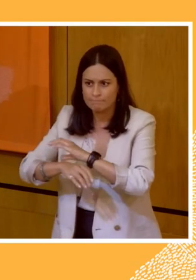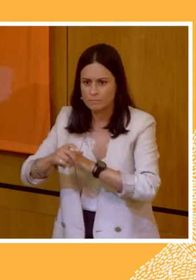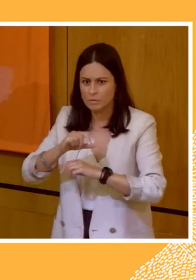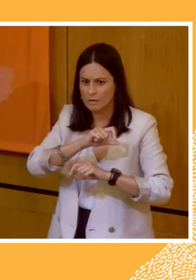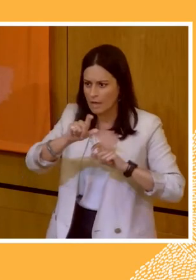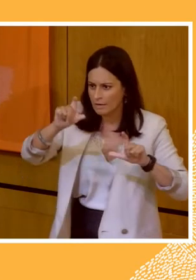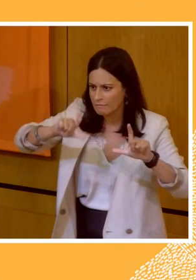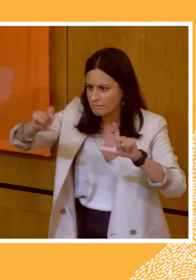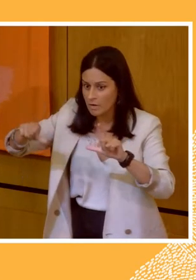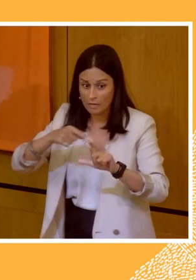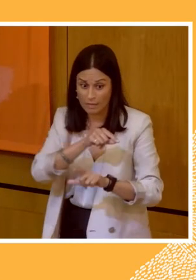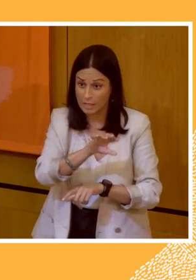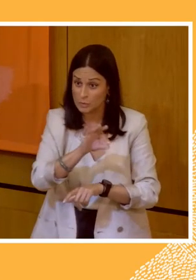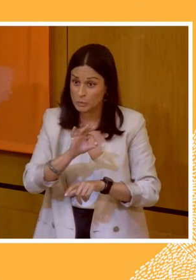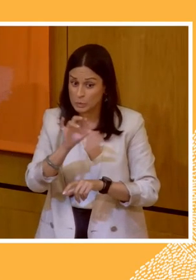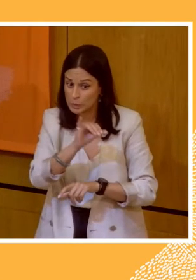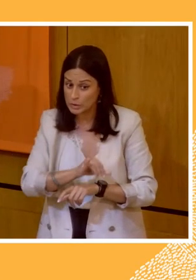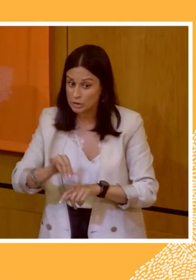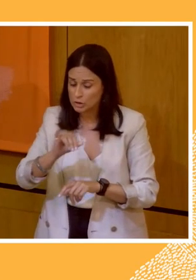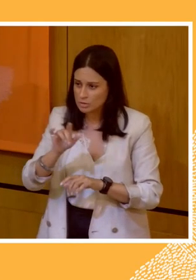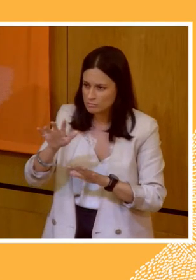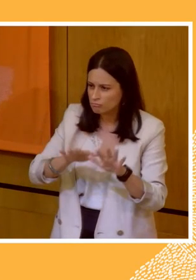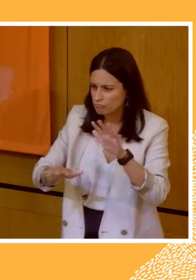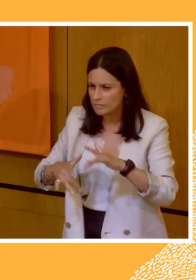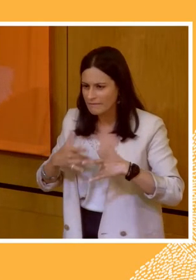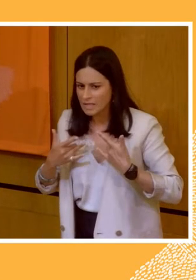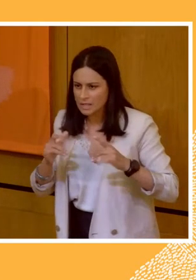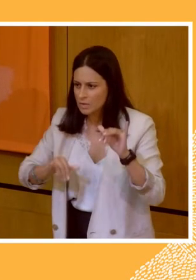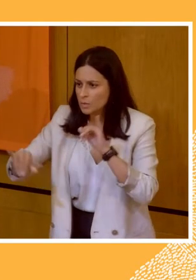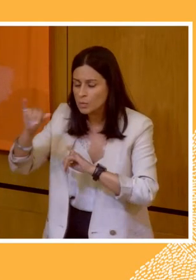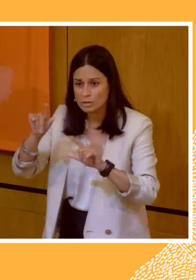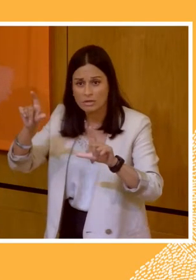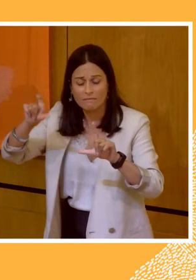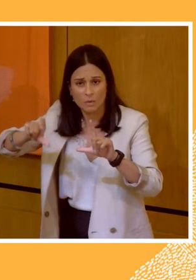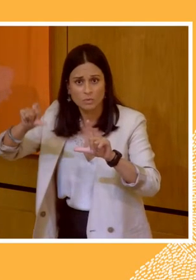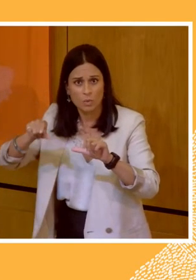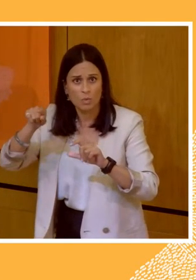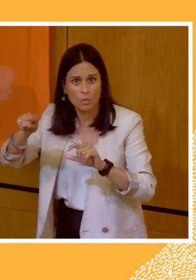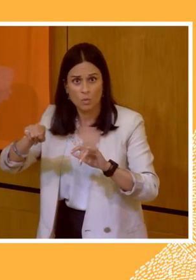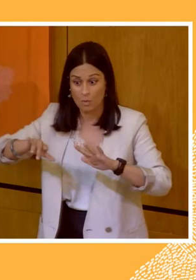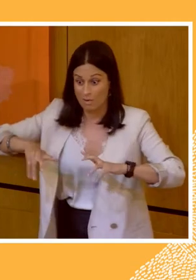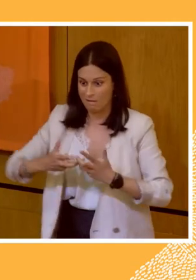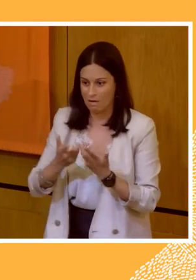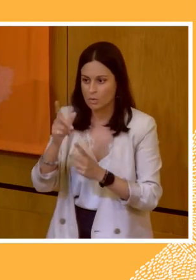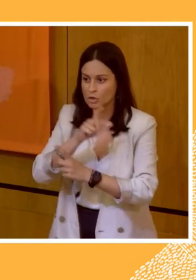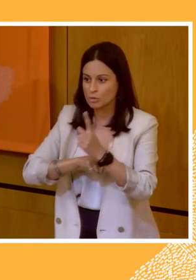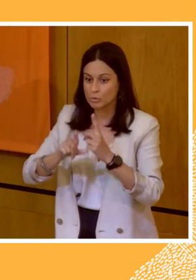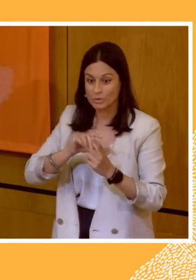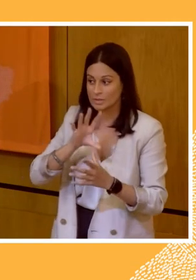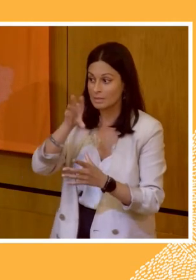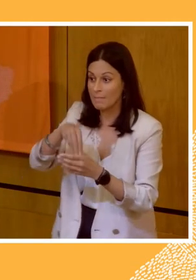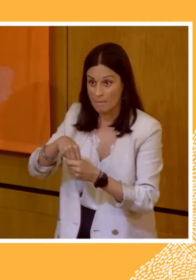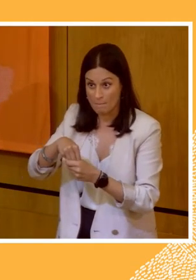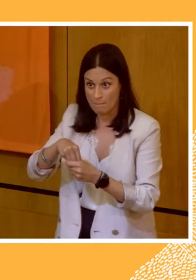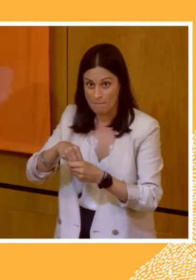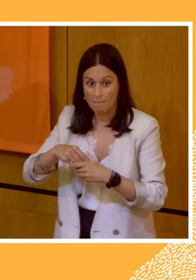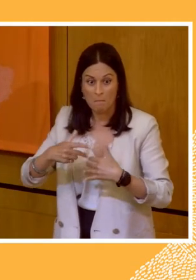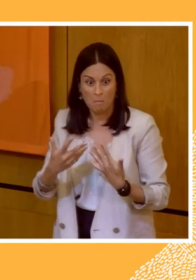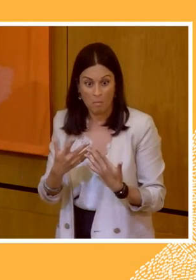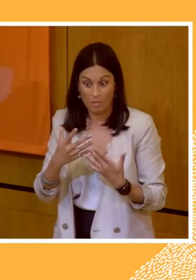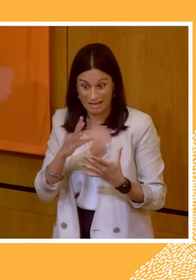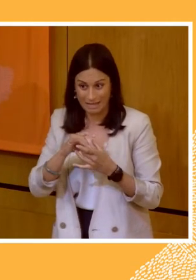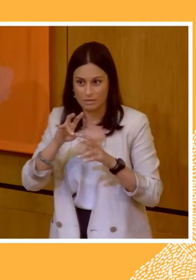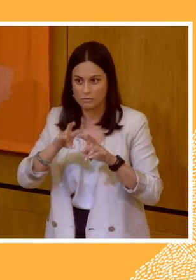their choices of what they feel. And that is how I say that is how the community gets involved in